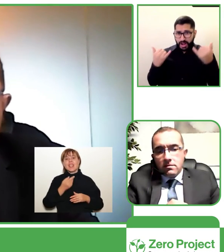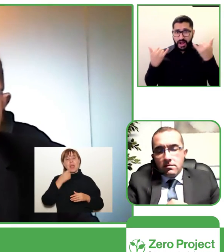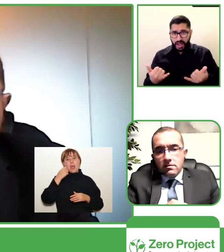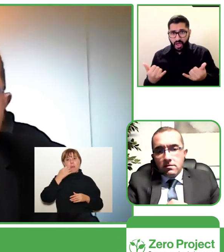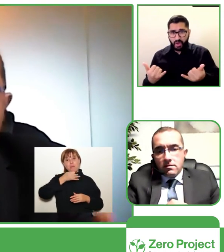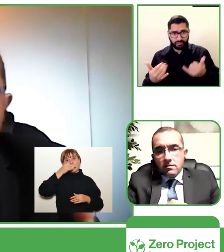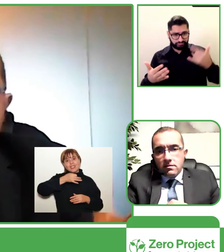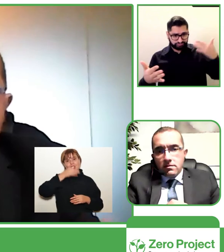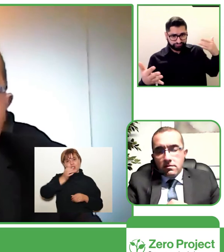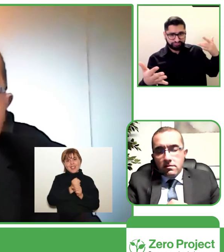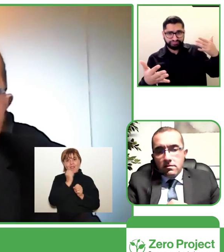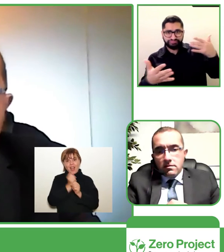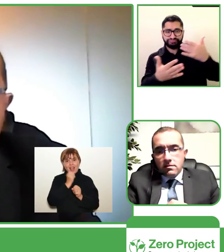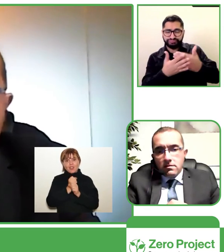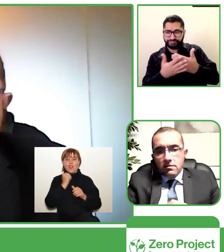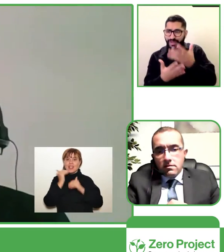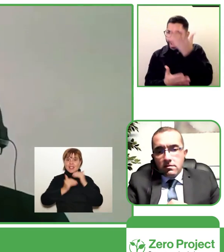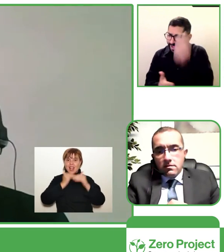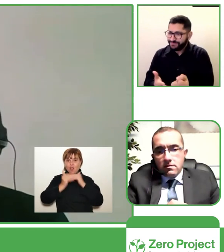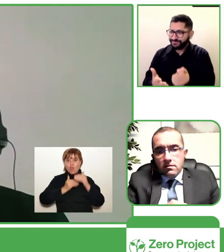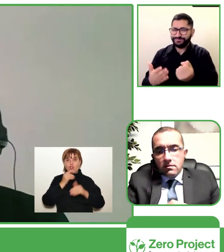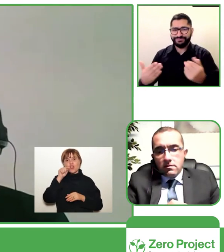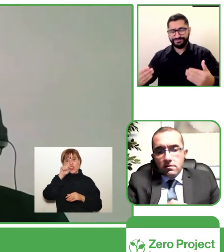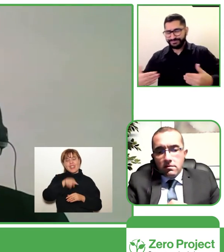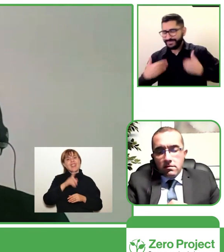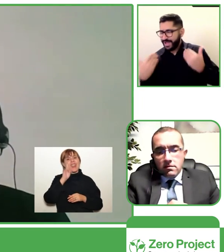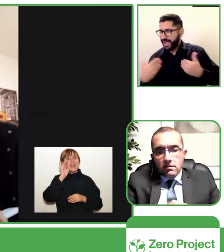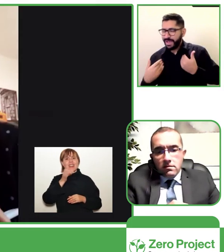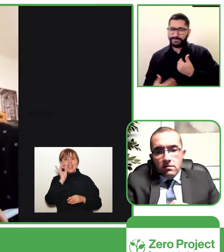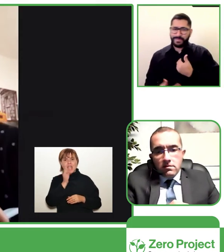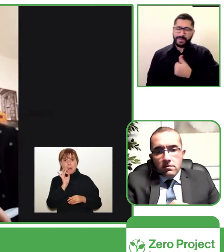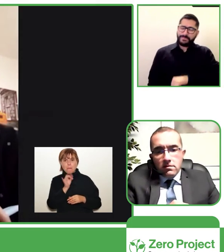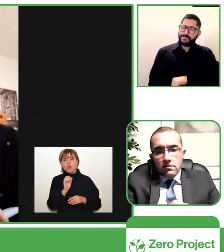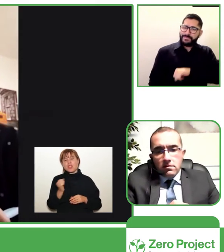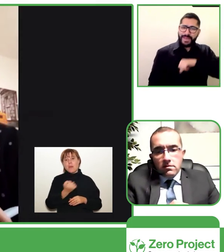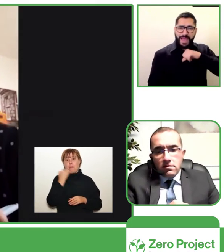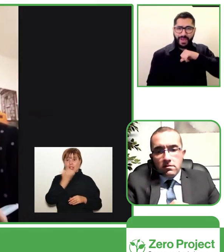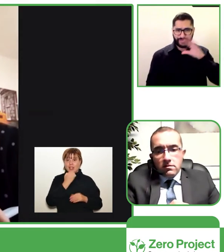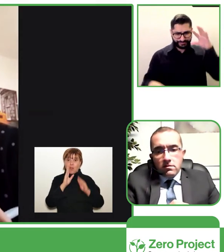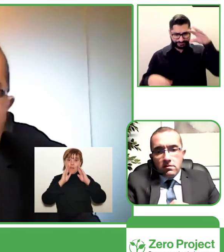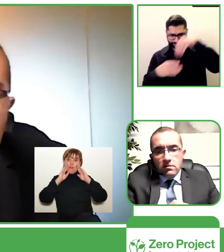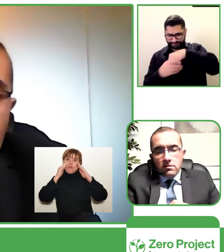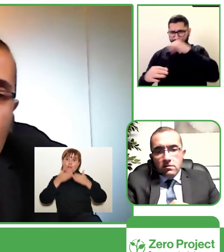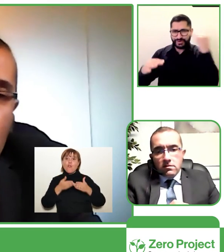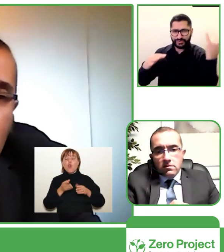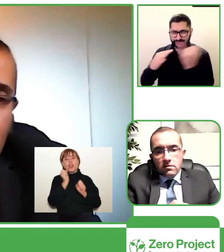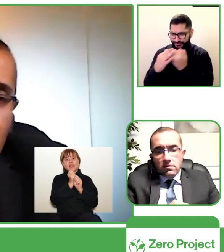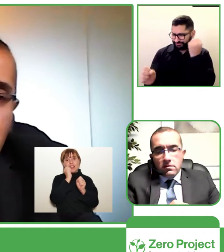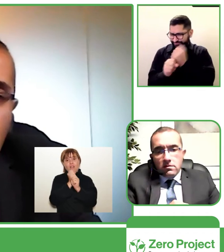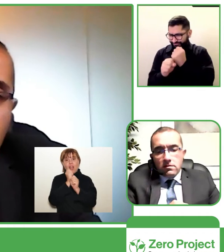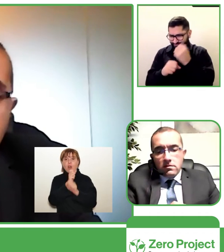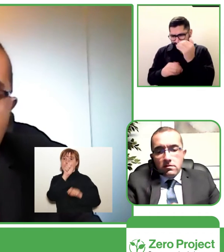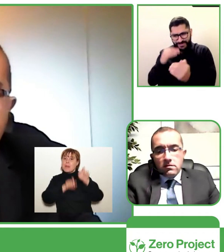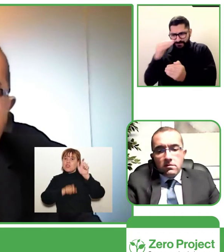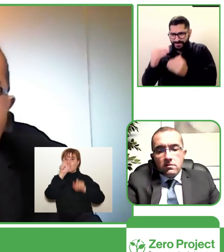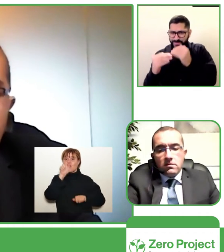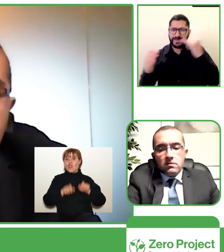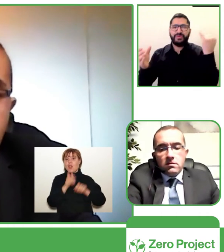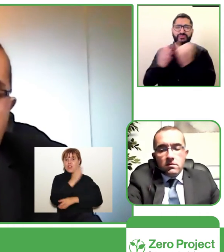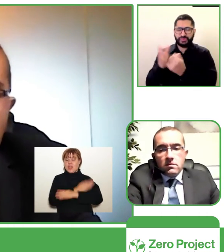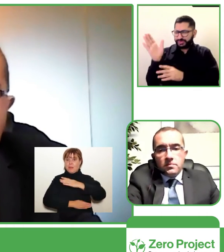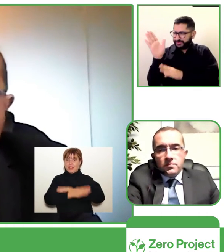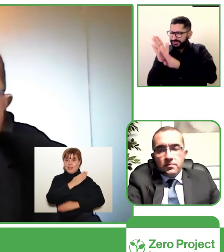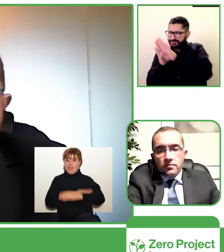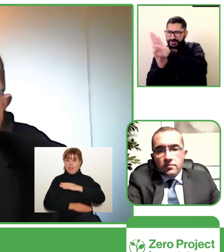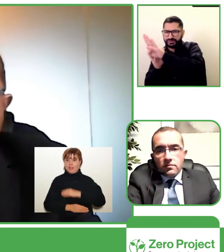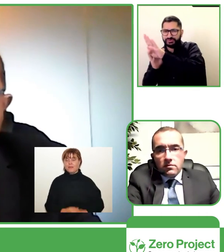course, makes us very proud, kicking off inclusion and working towards the development of this platform. We believe it's crucial